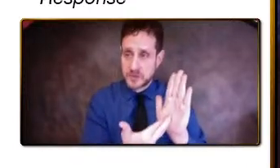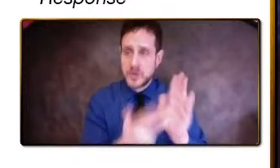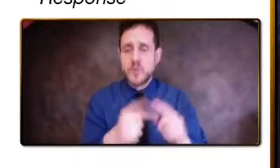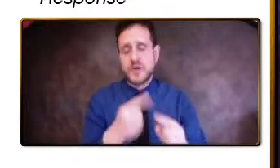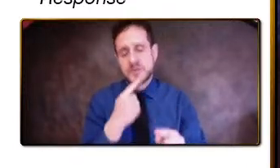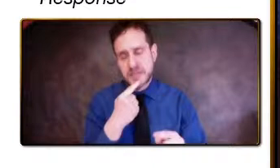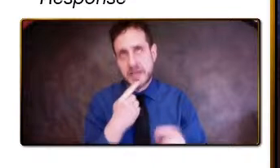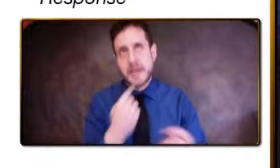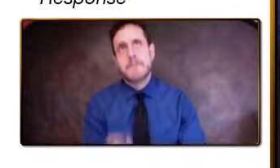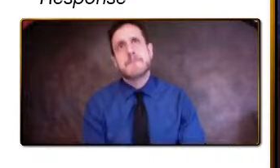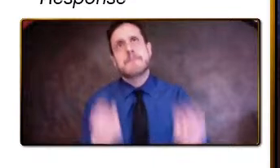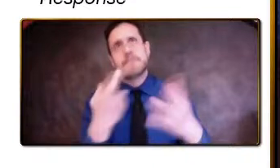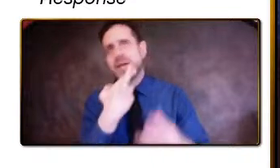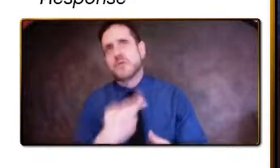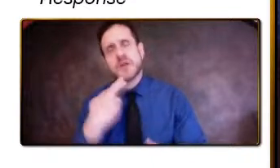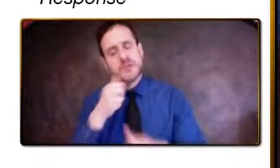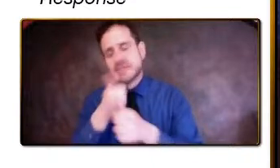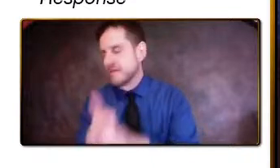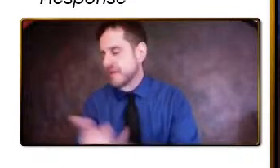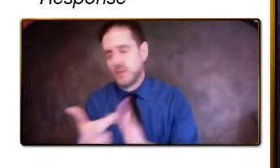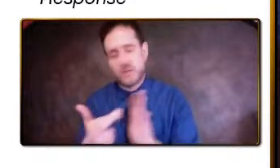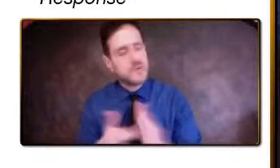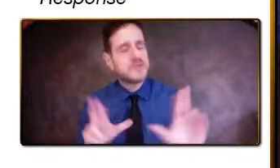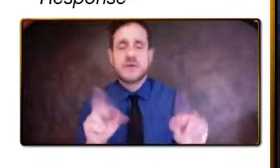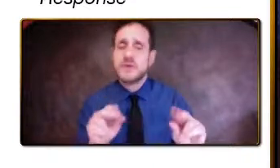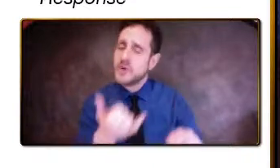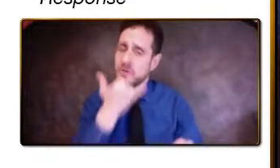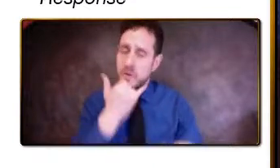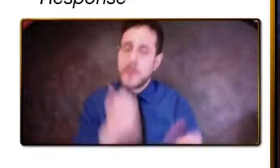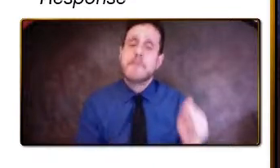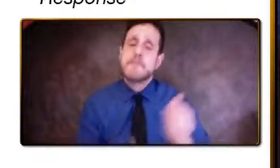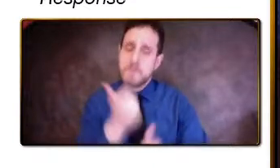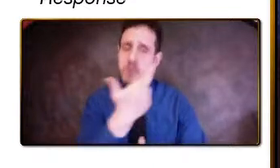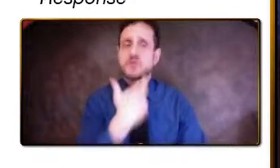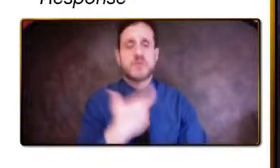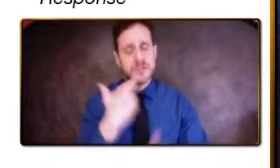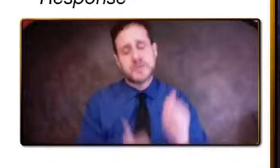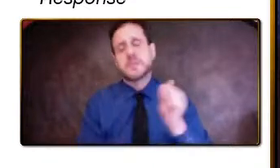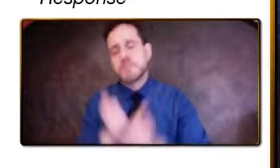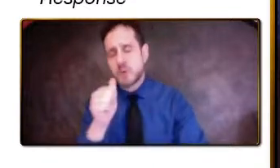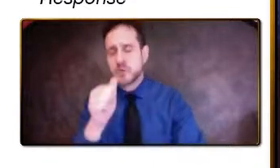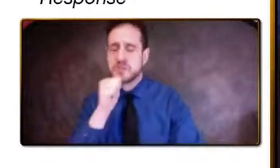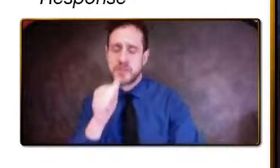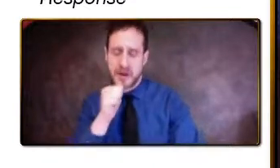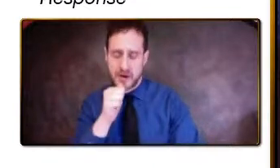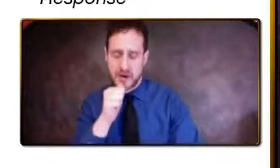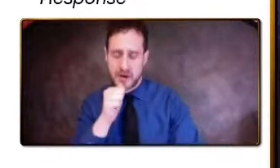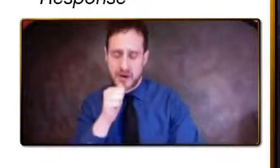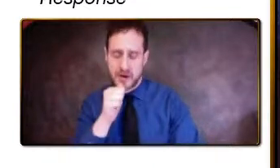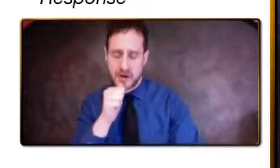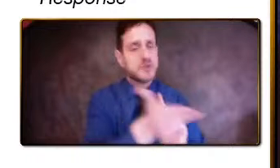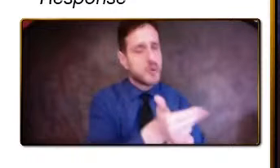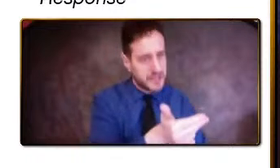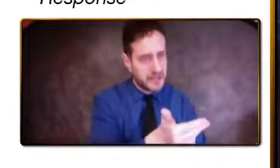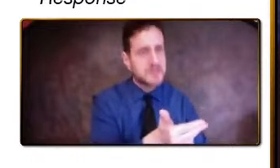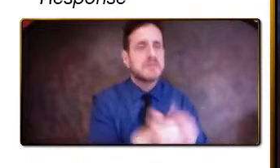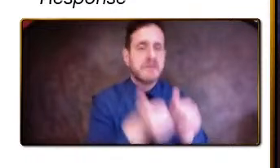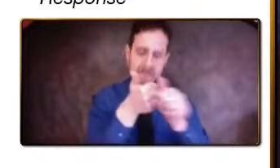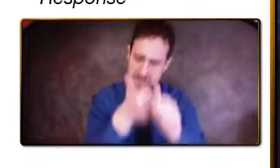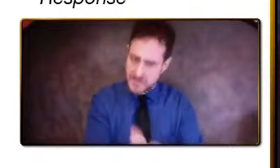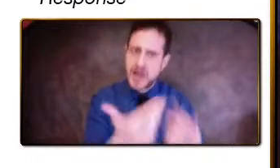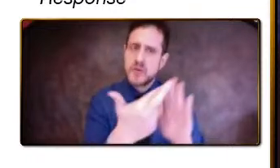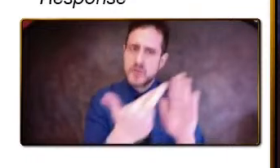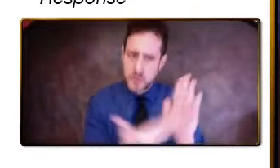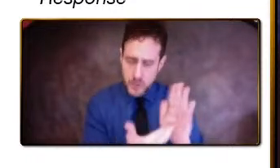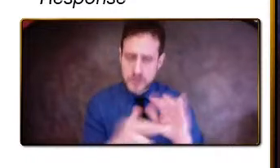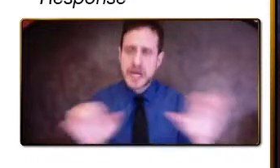many restaurants not following, the vast majority of restaurants and bars, hospitality locations are doing the